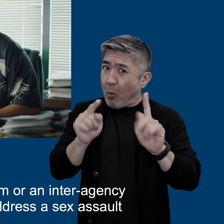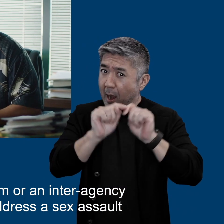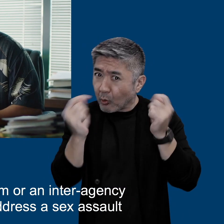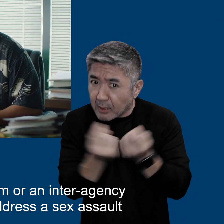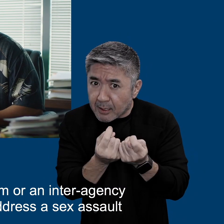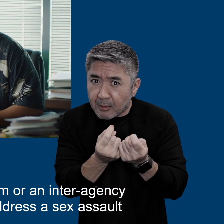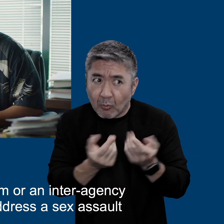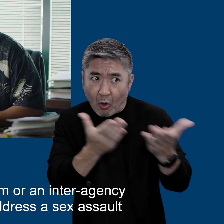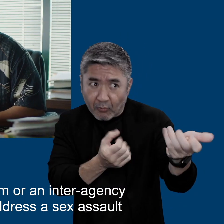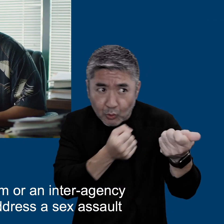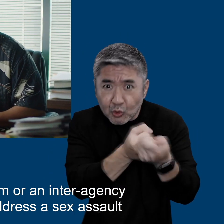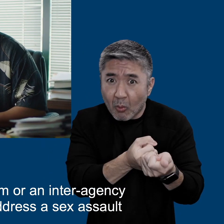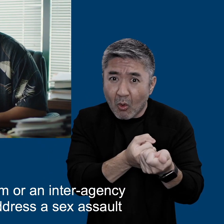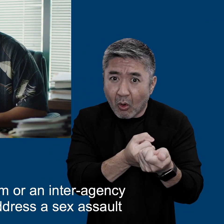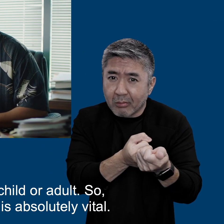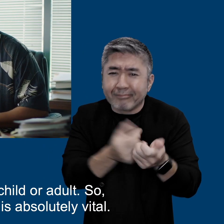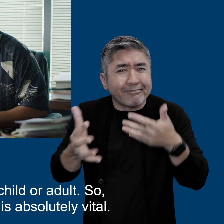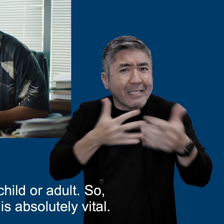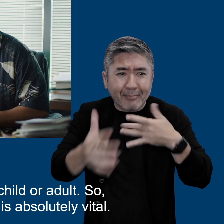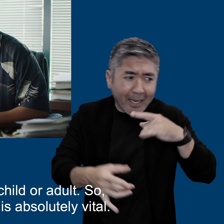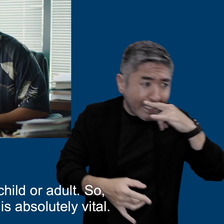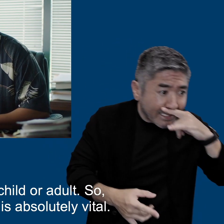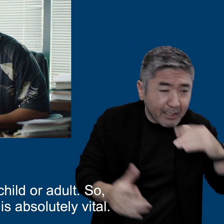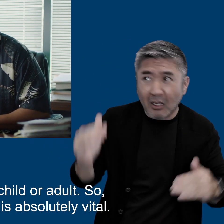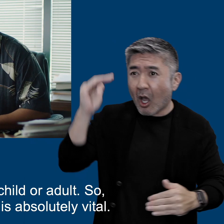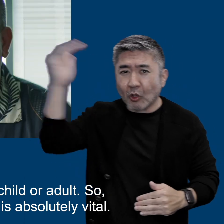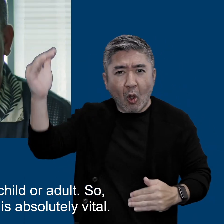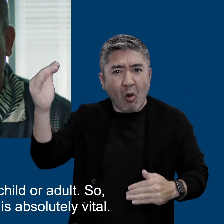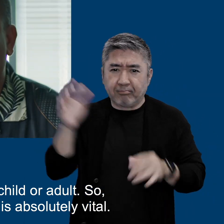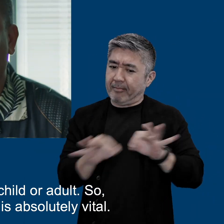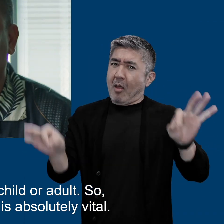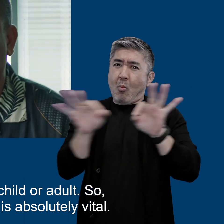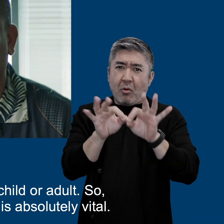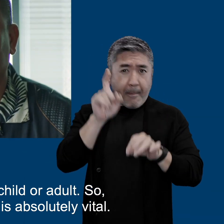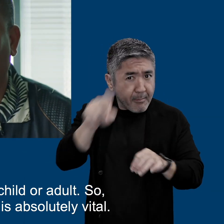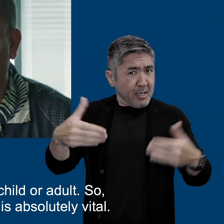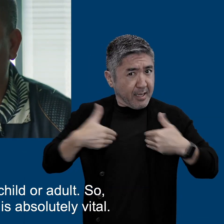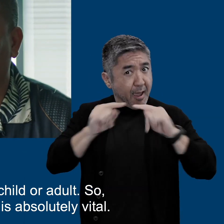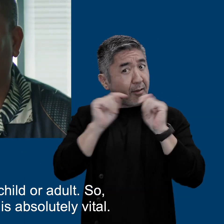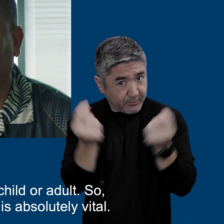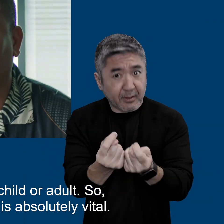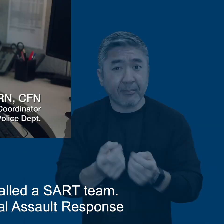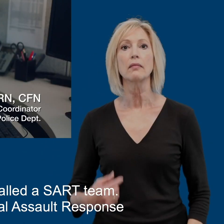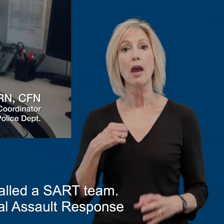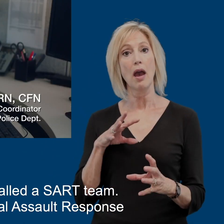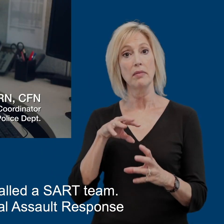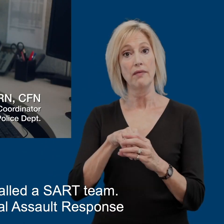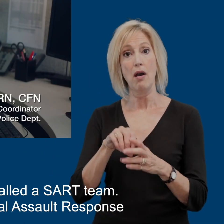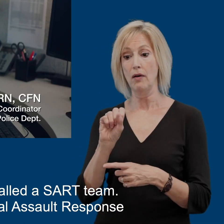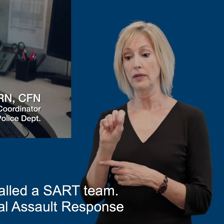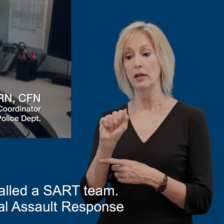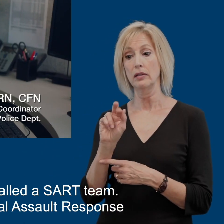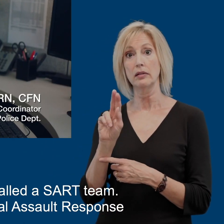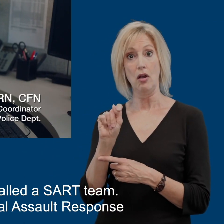team to effectively address a sex assault on whether it's a child or an adult. So the team concept is absolutely vital. I'm part of what is